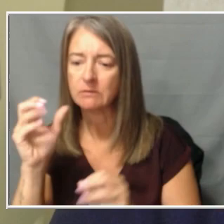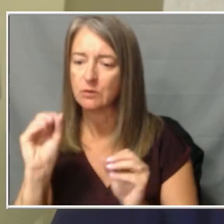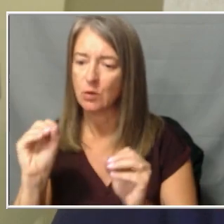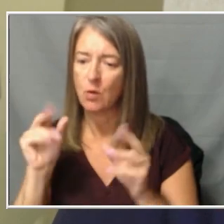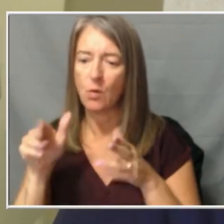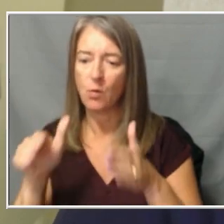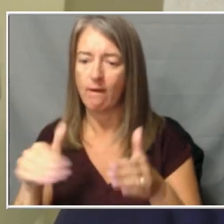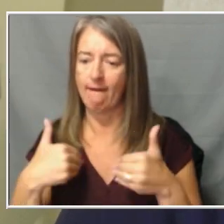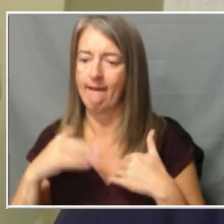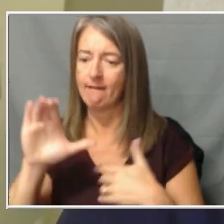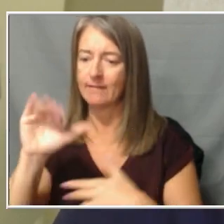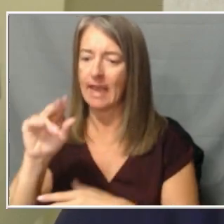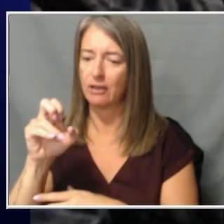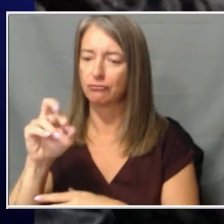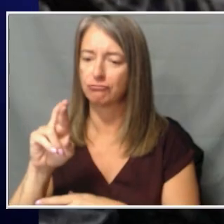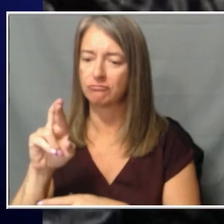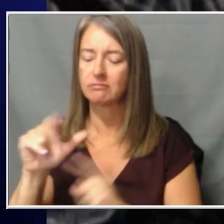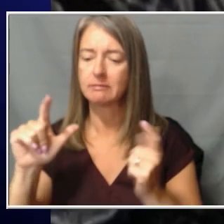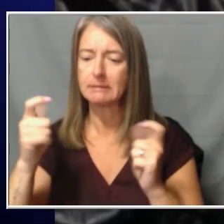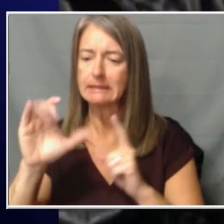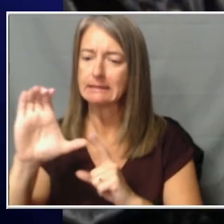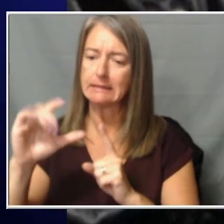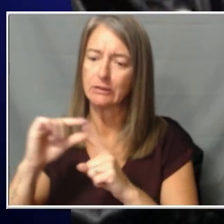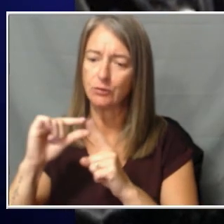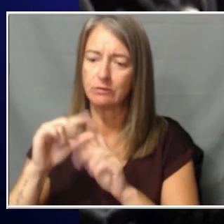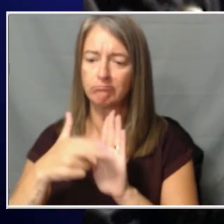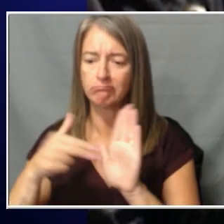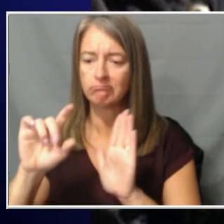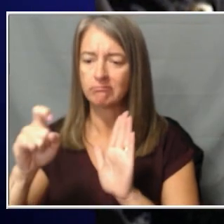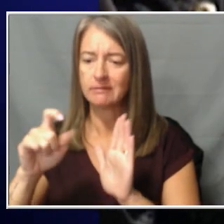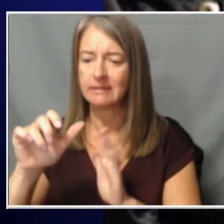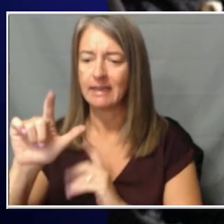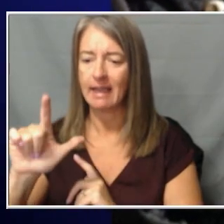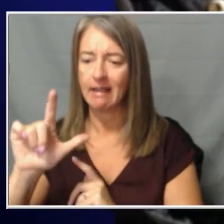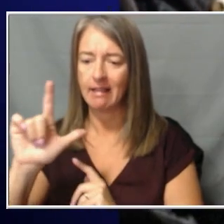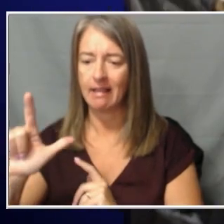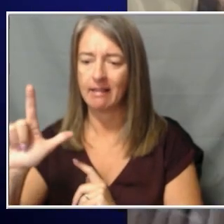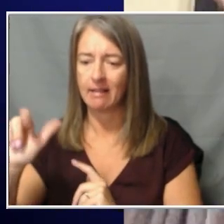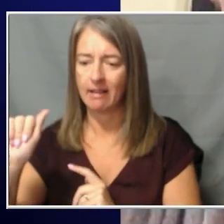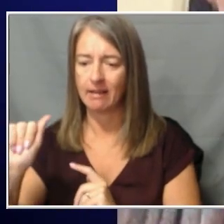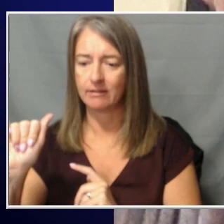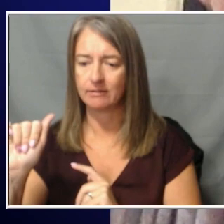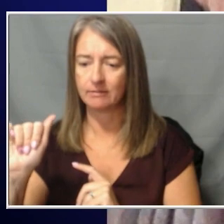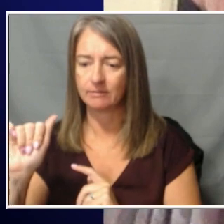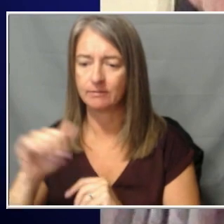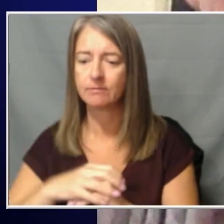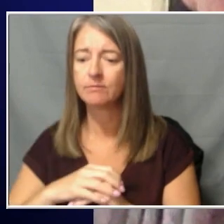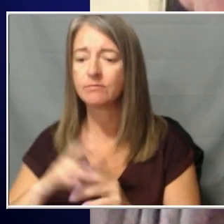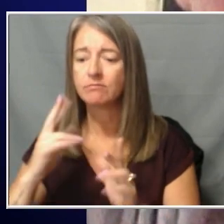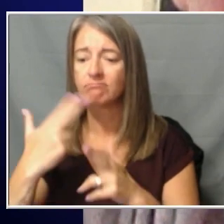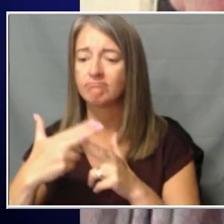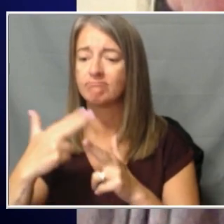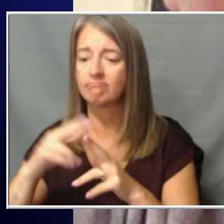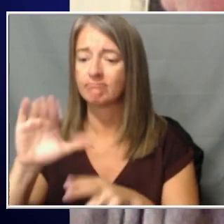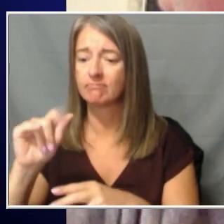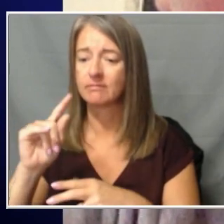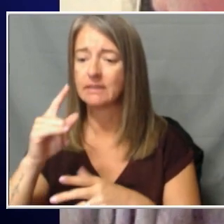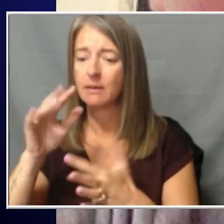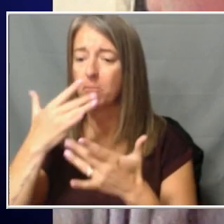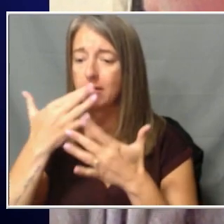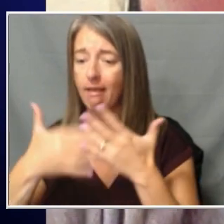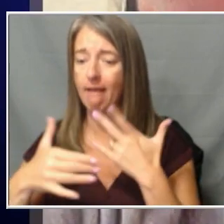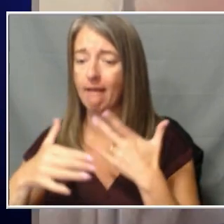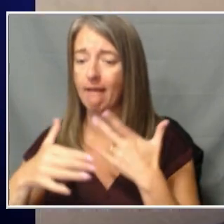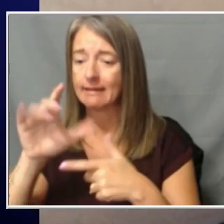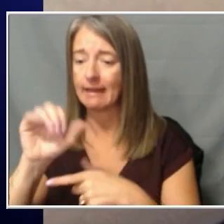way I have cancer, you know, the big C word. Diagnosed with ALL, acute lymphoblastic lymphoma, a type of blood cancer,